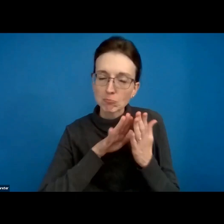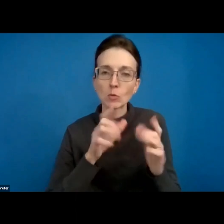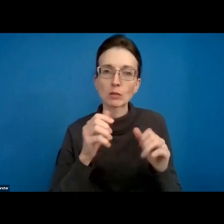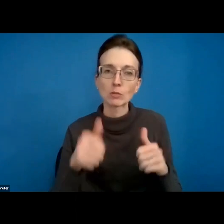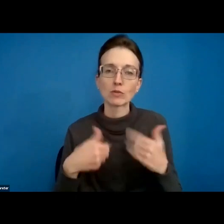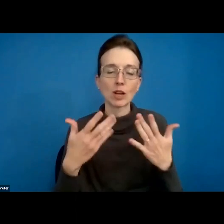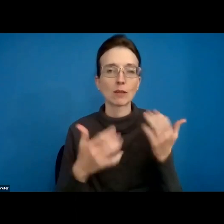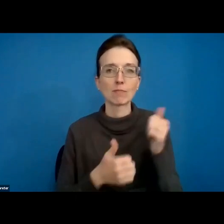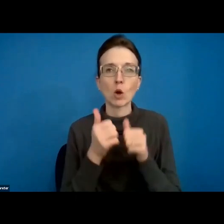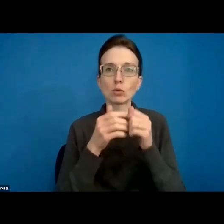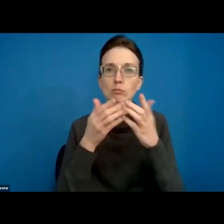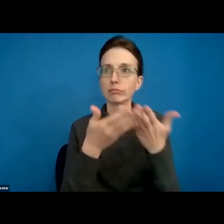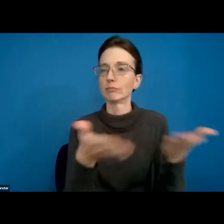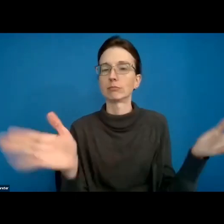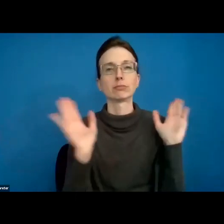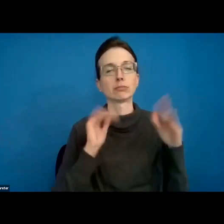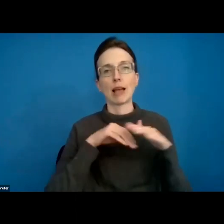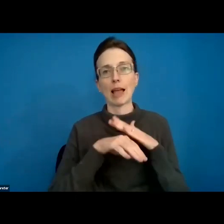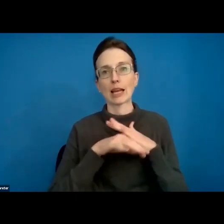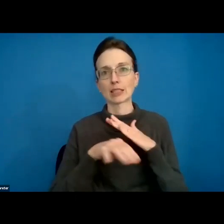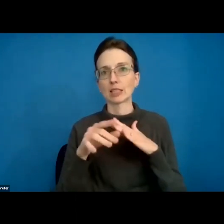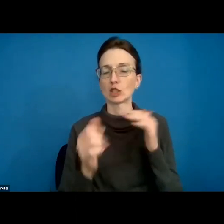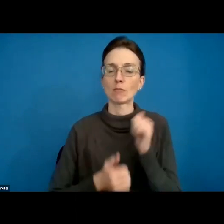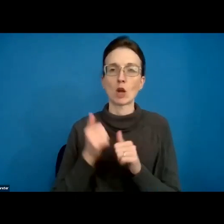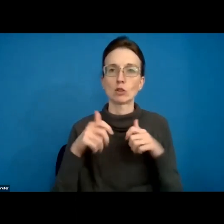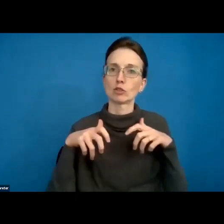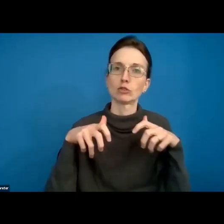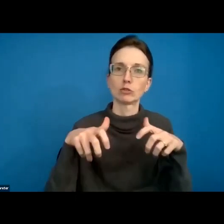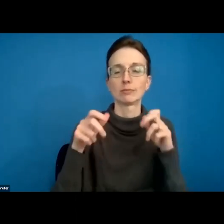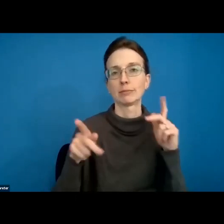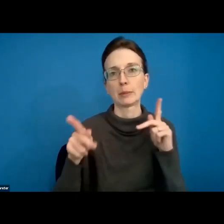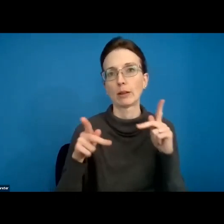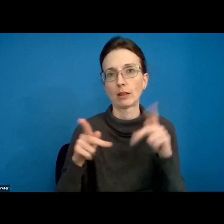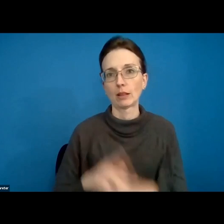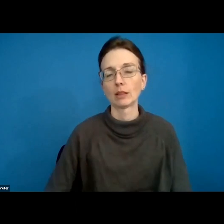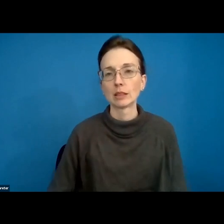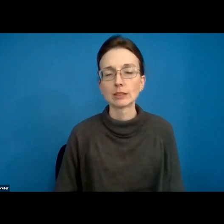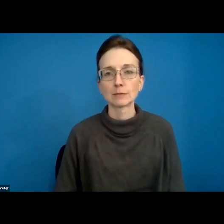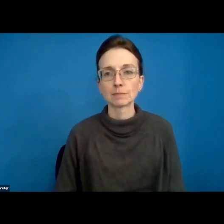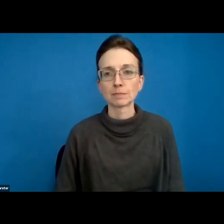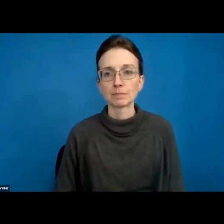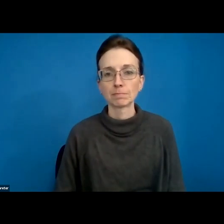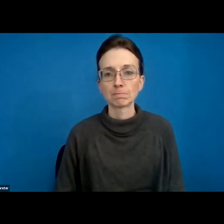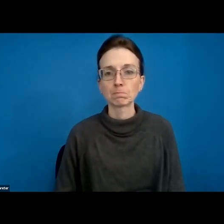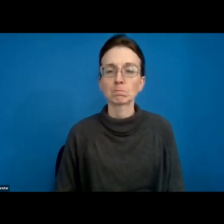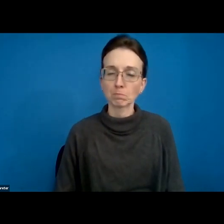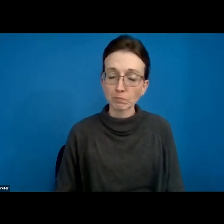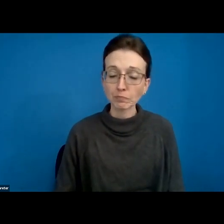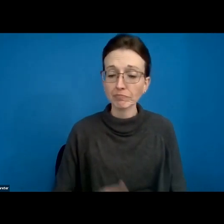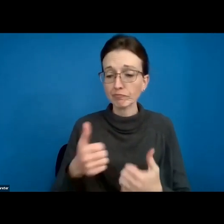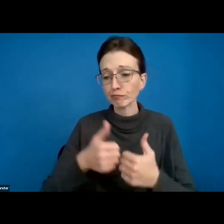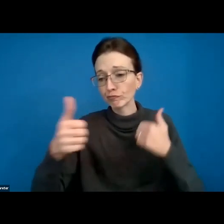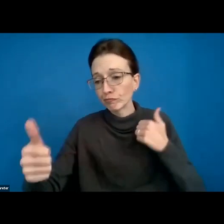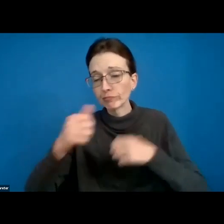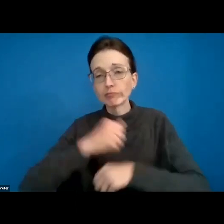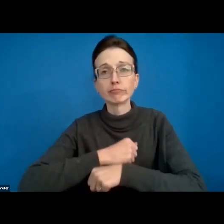greatest access to the greatest number of people. And so thinking about remote access recordings and